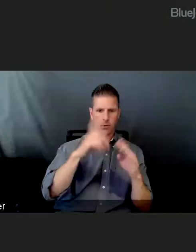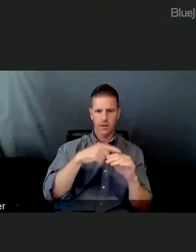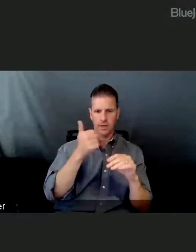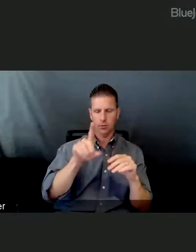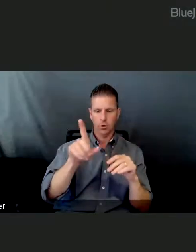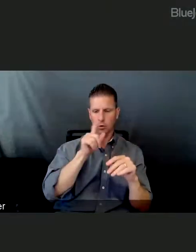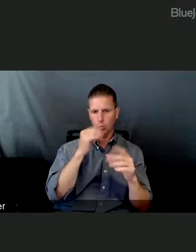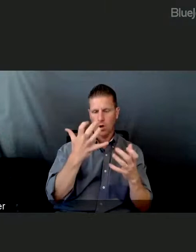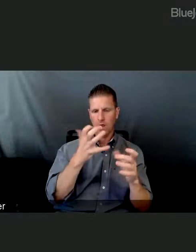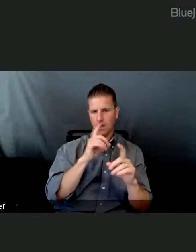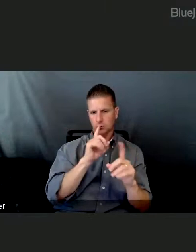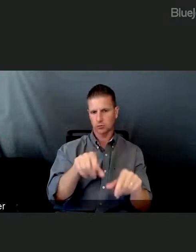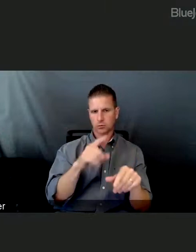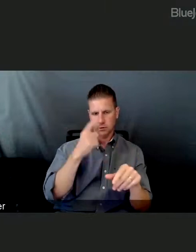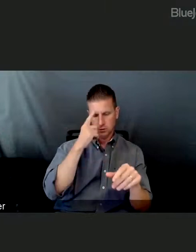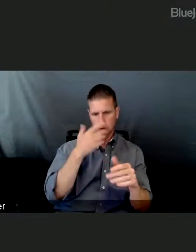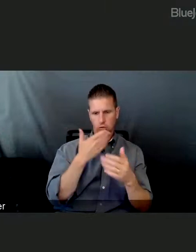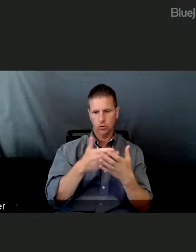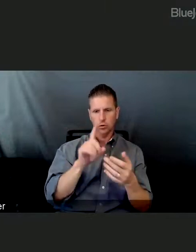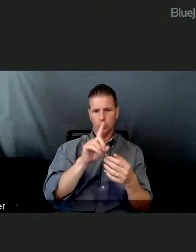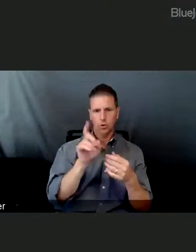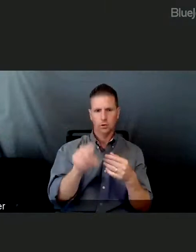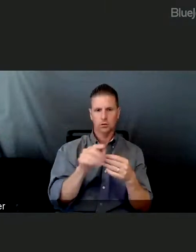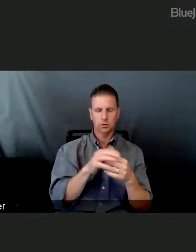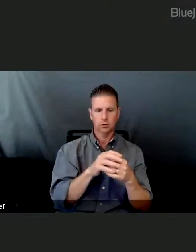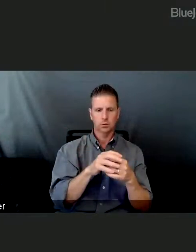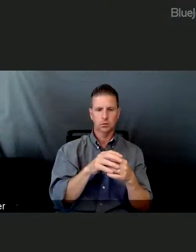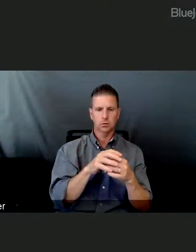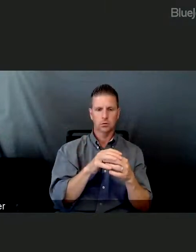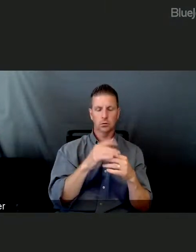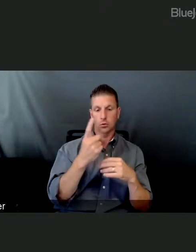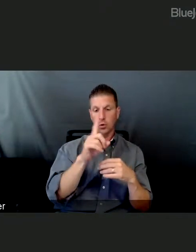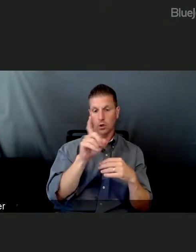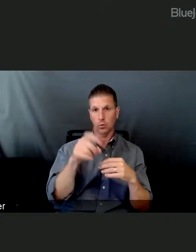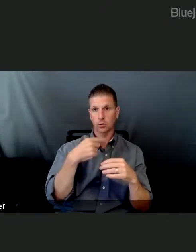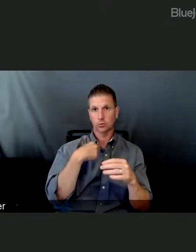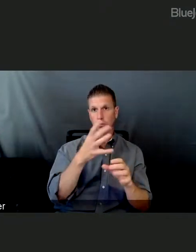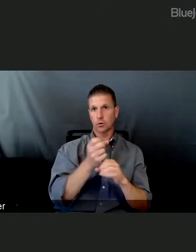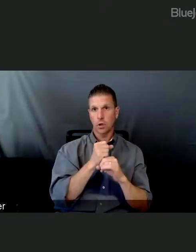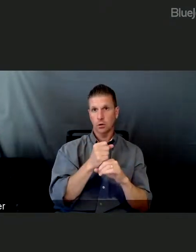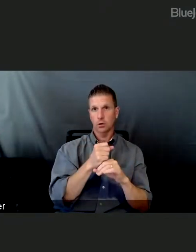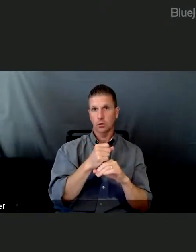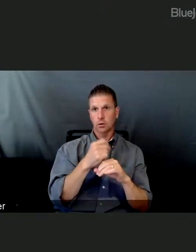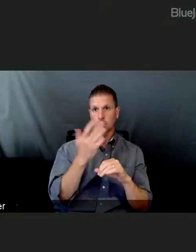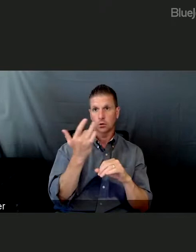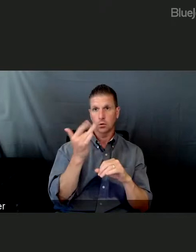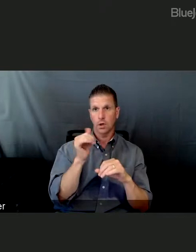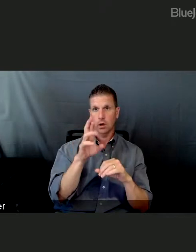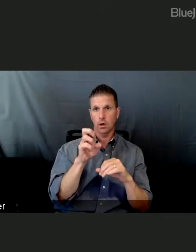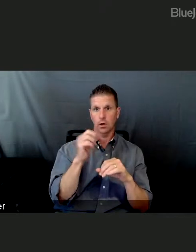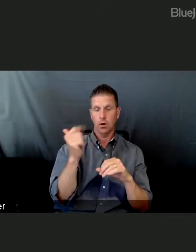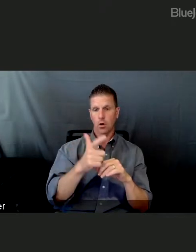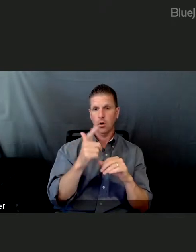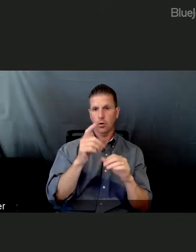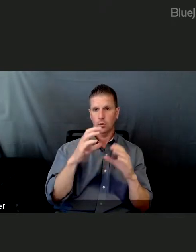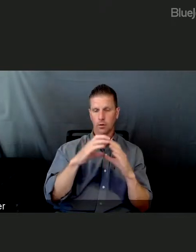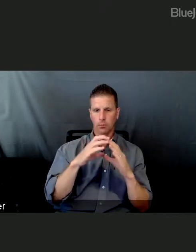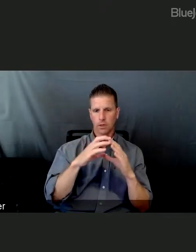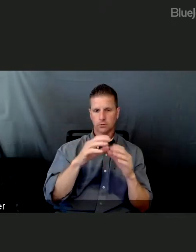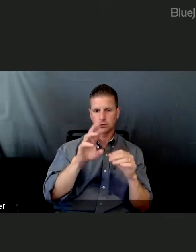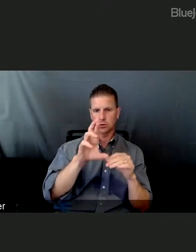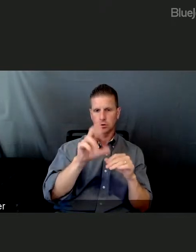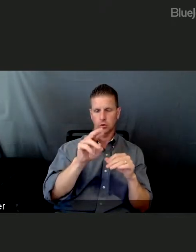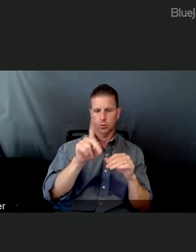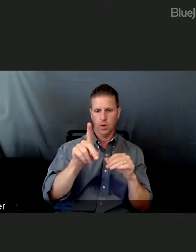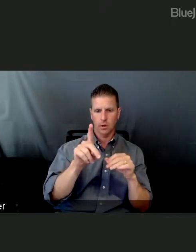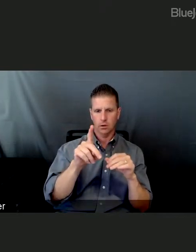to answer, and I think it's a good question. So one question that we got are, why are all the planets round? Or why